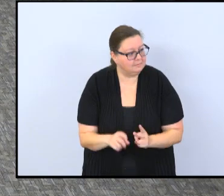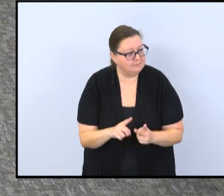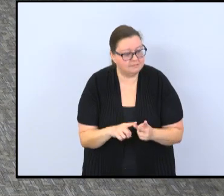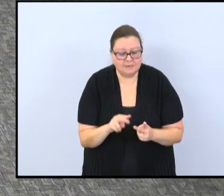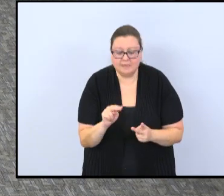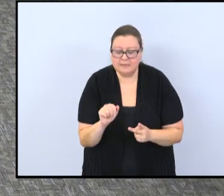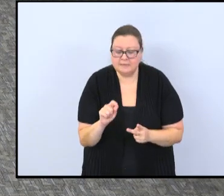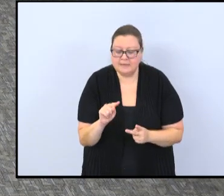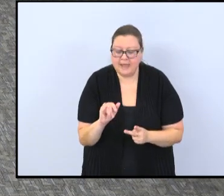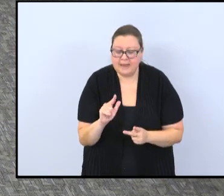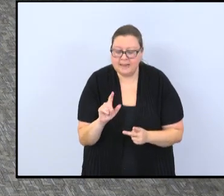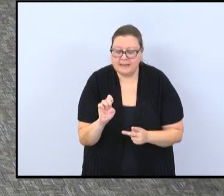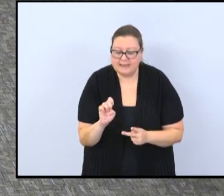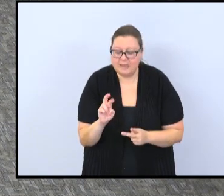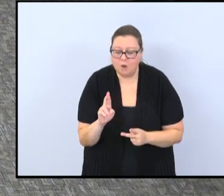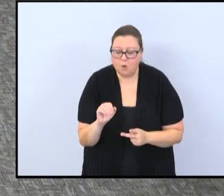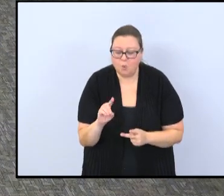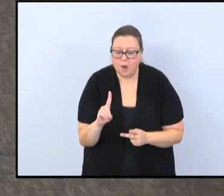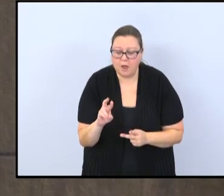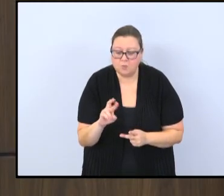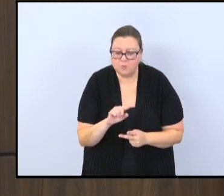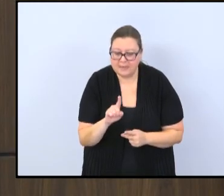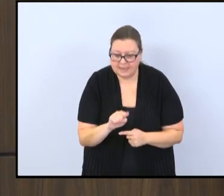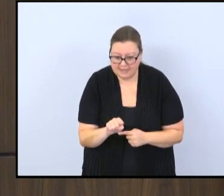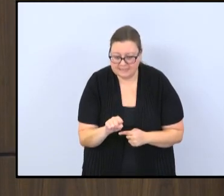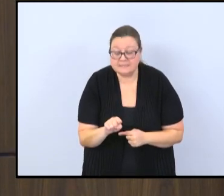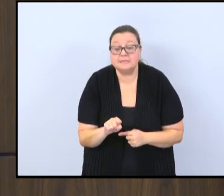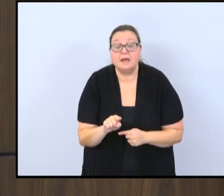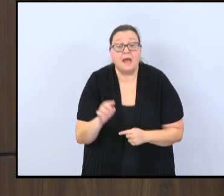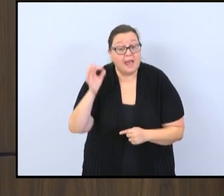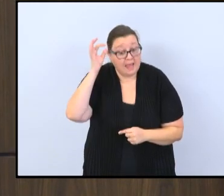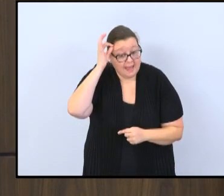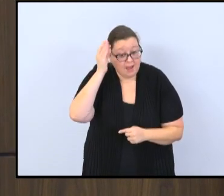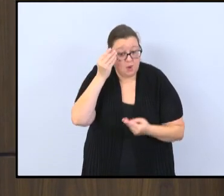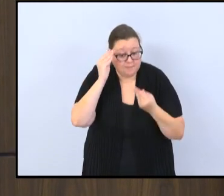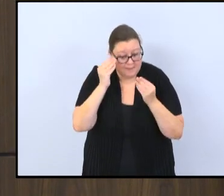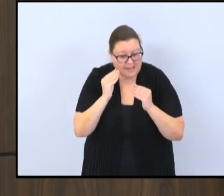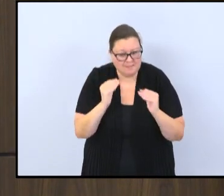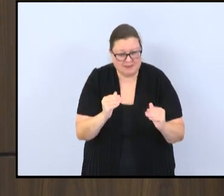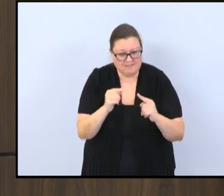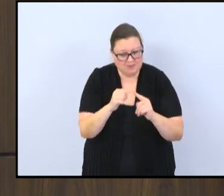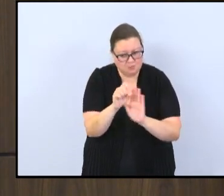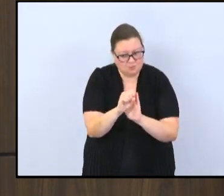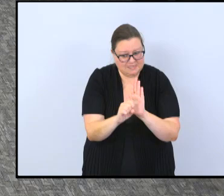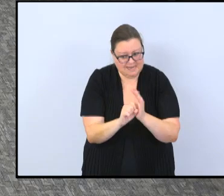Natalie Rodriguez advanced to the state competition in the category of hair and makeup.